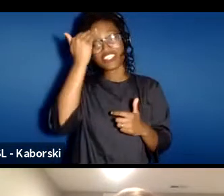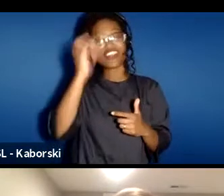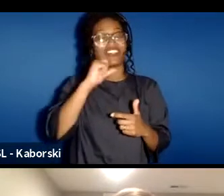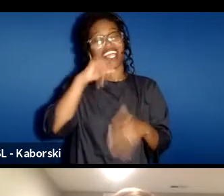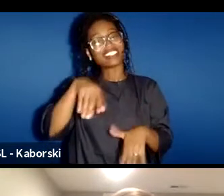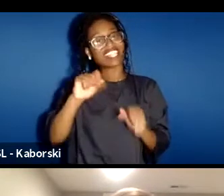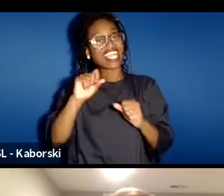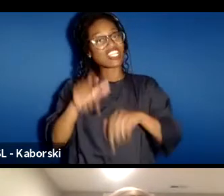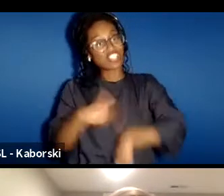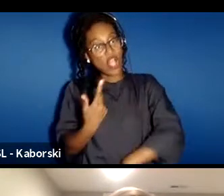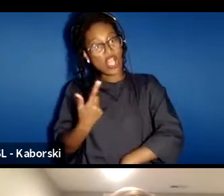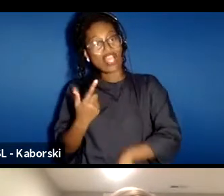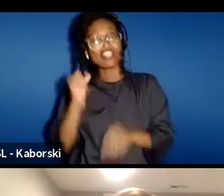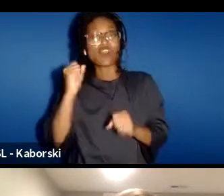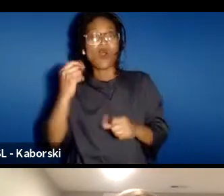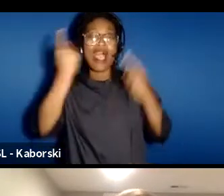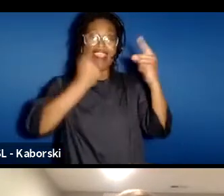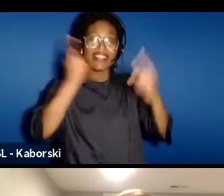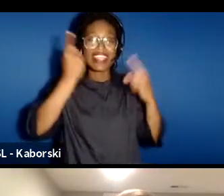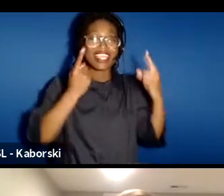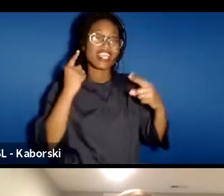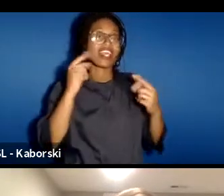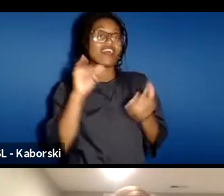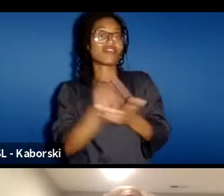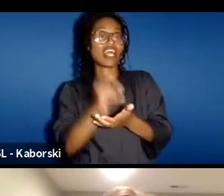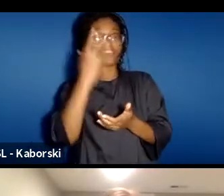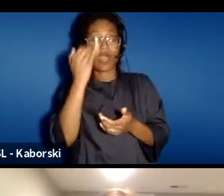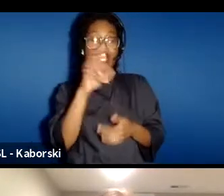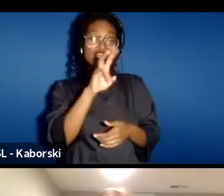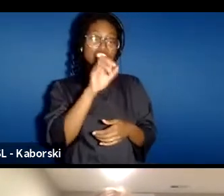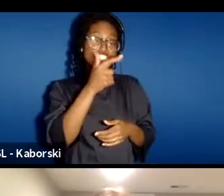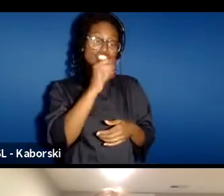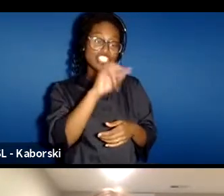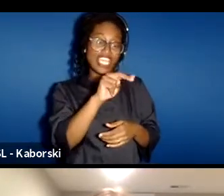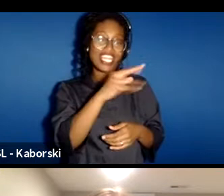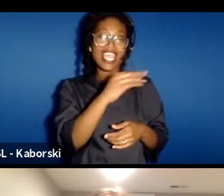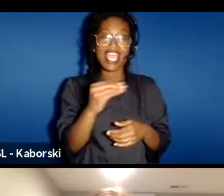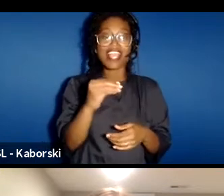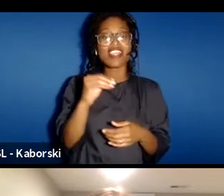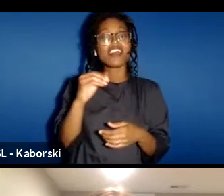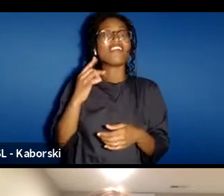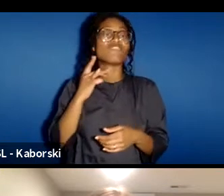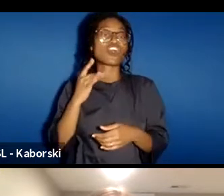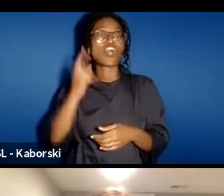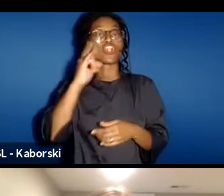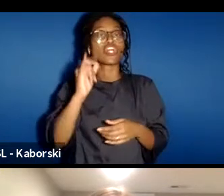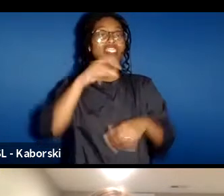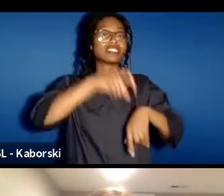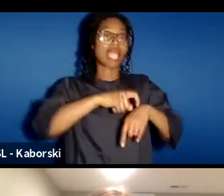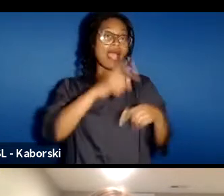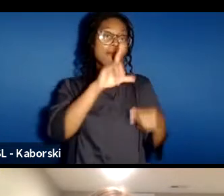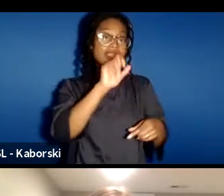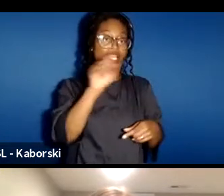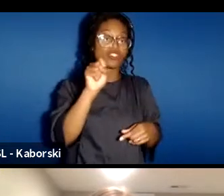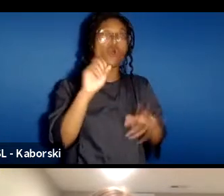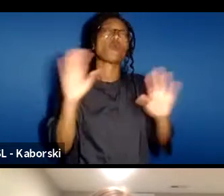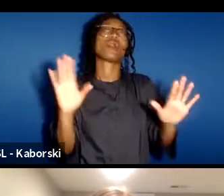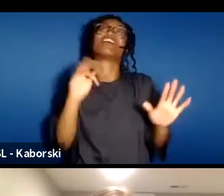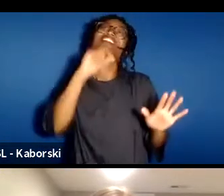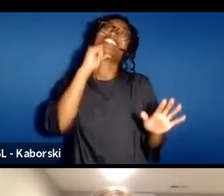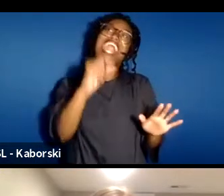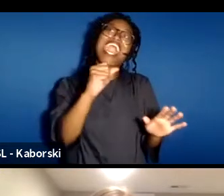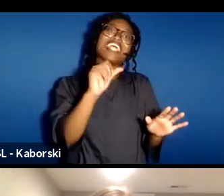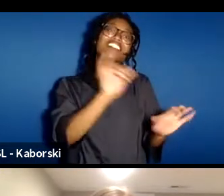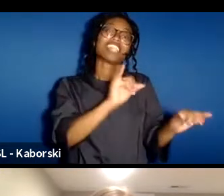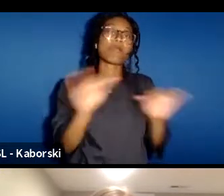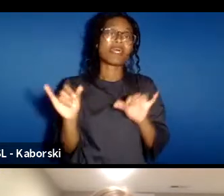long. And so I think that's why gin and vodka look a little bit more timeless, or they're not as timeless